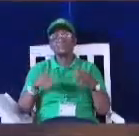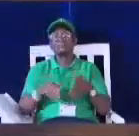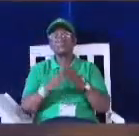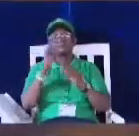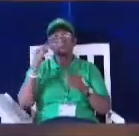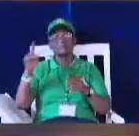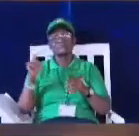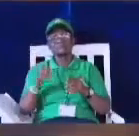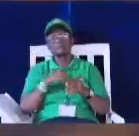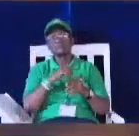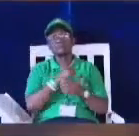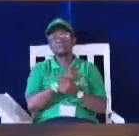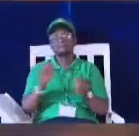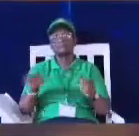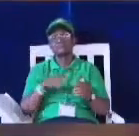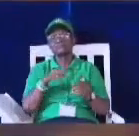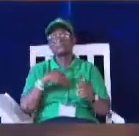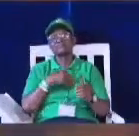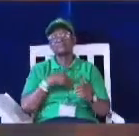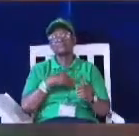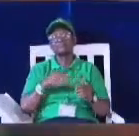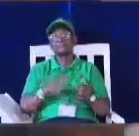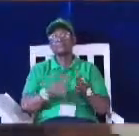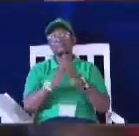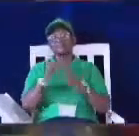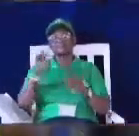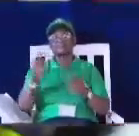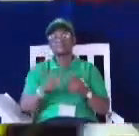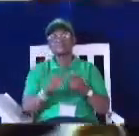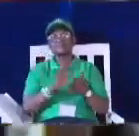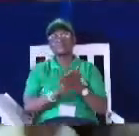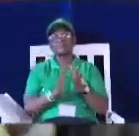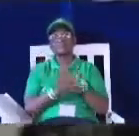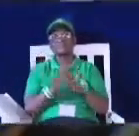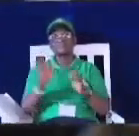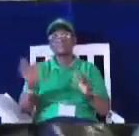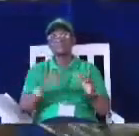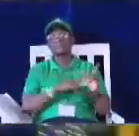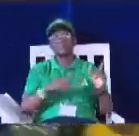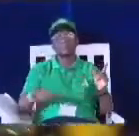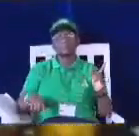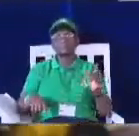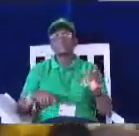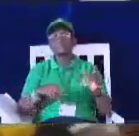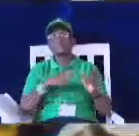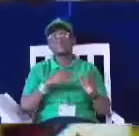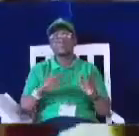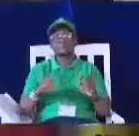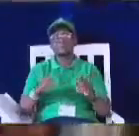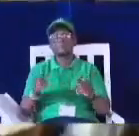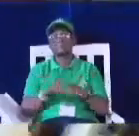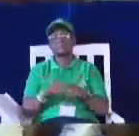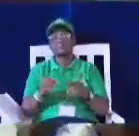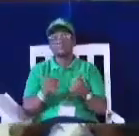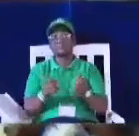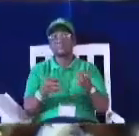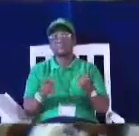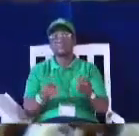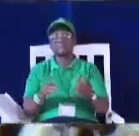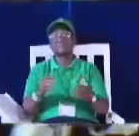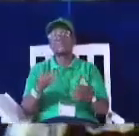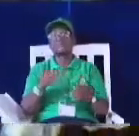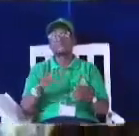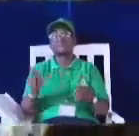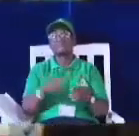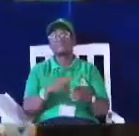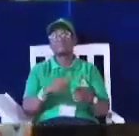Ask him to become your Lord as well as your Savior. And the rest of us, please, let's stretch